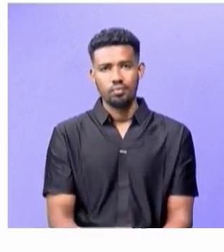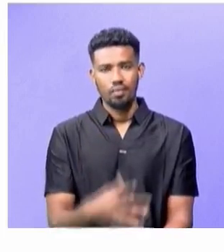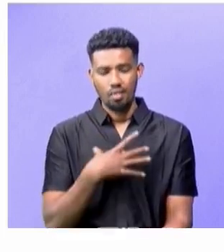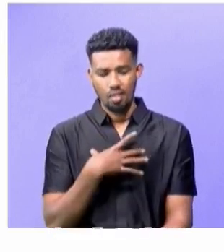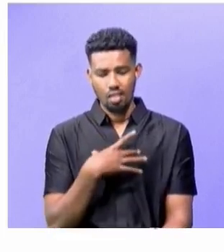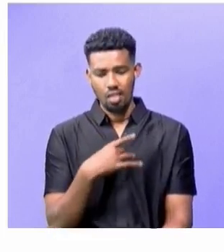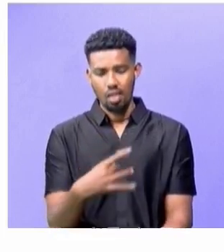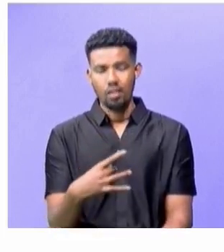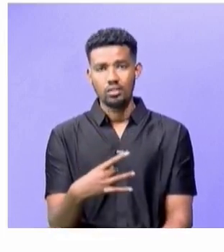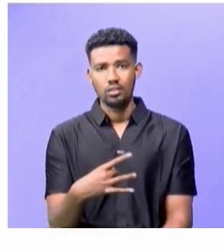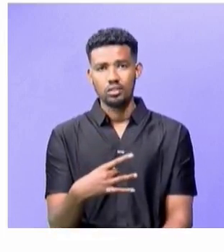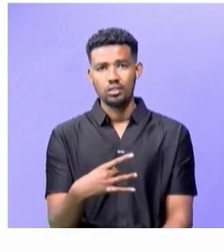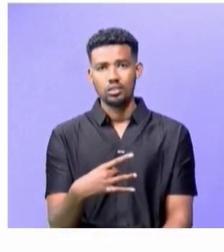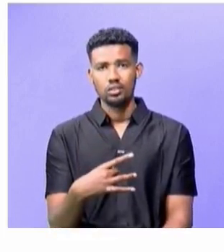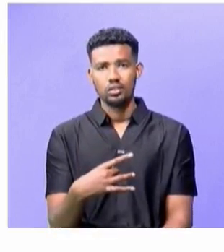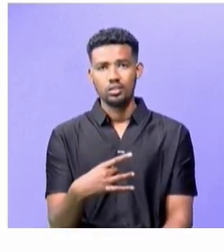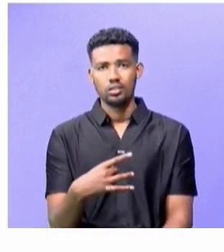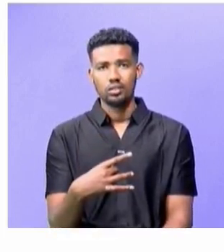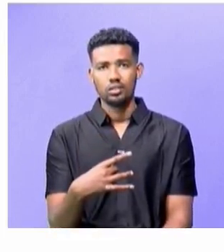like